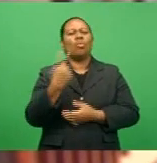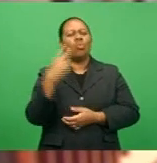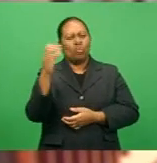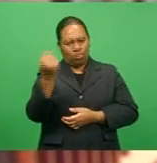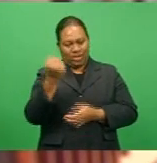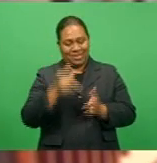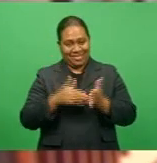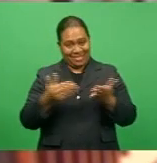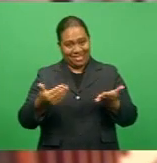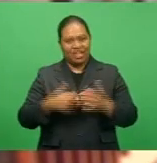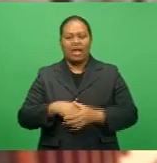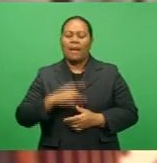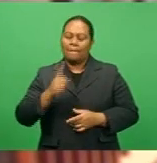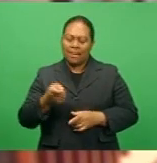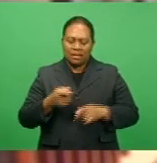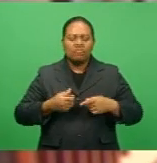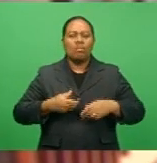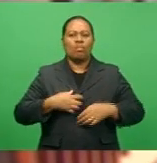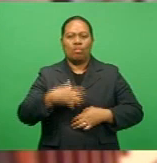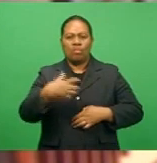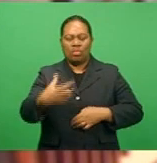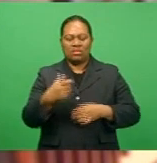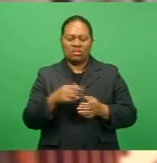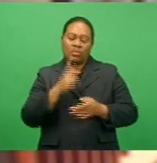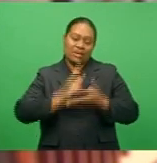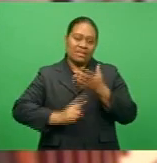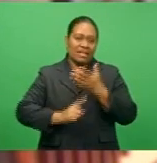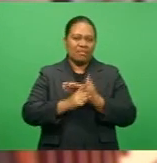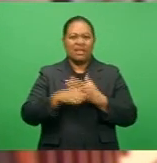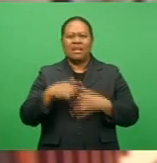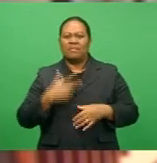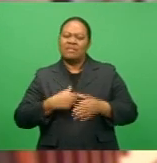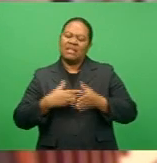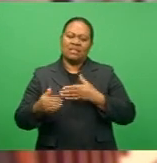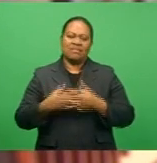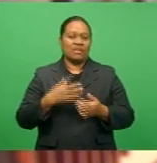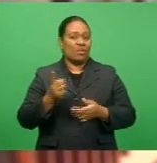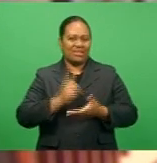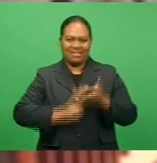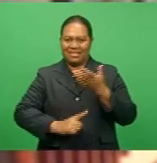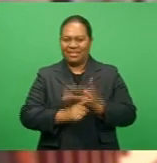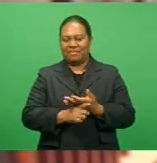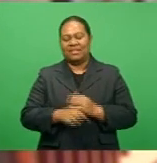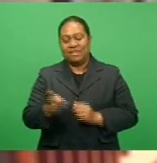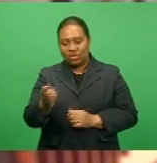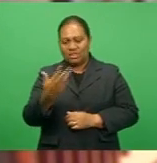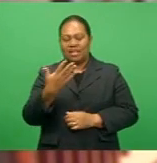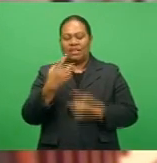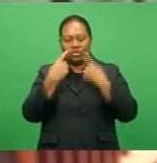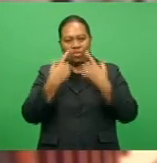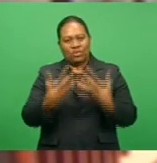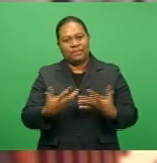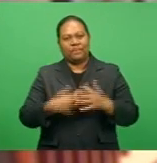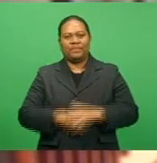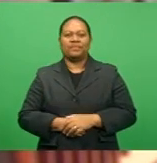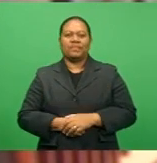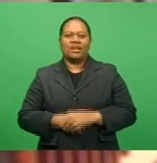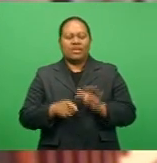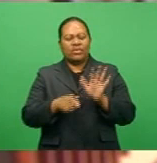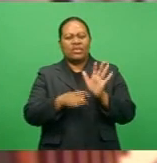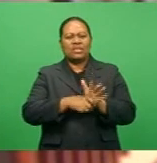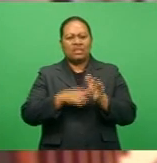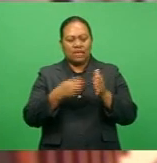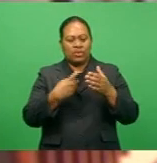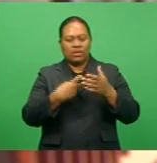analysts said more US fiscal stimulus is on the cards regardless of the outcome. An earlier promise by the Federal Reserve to keep